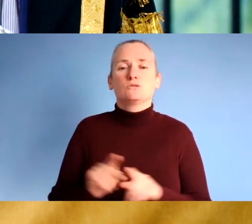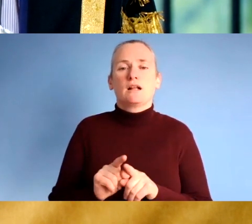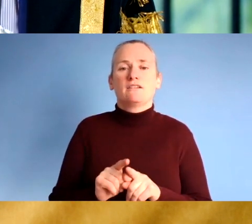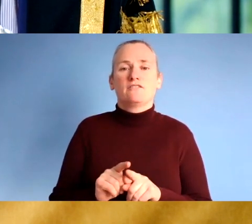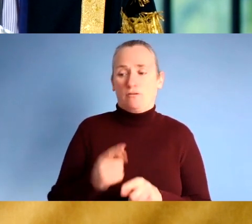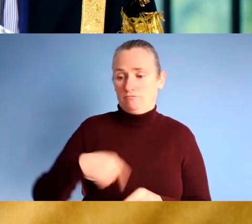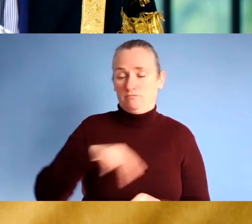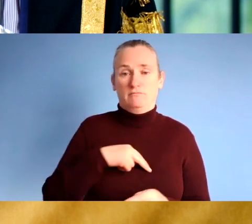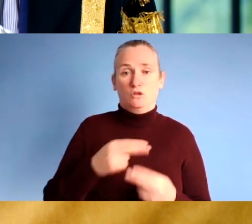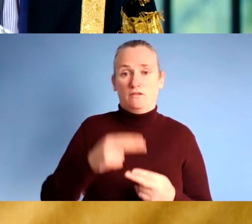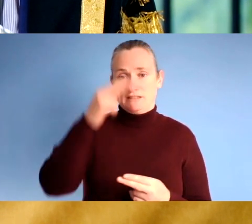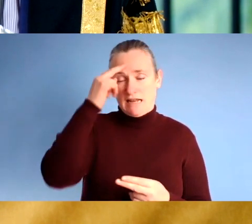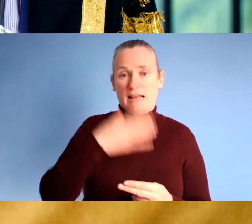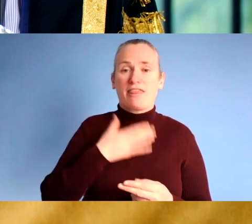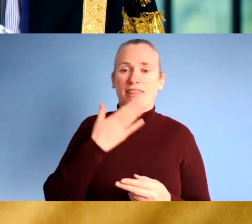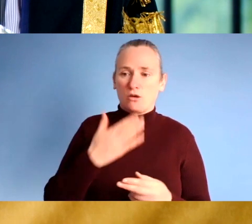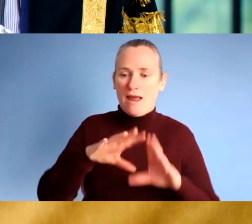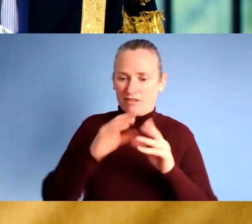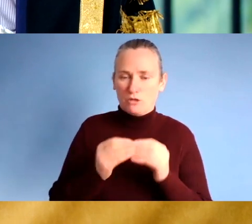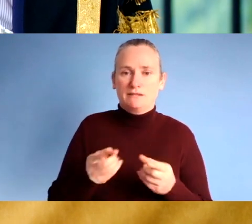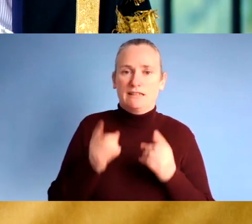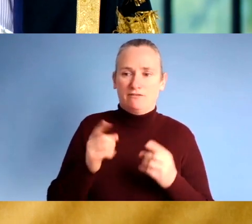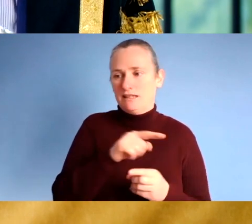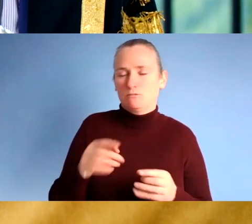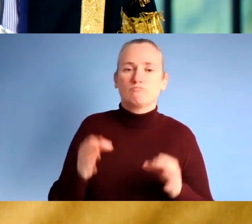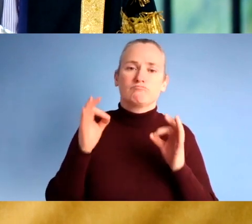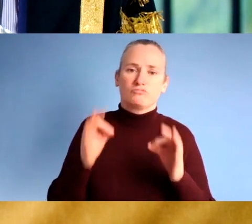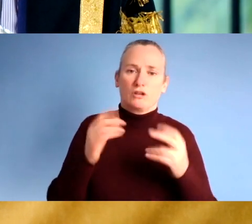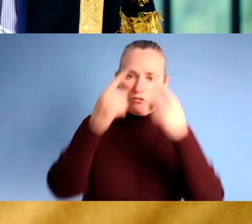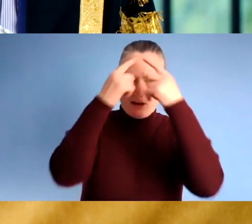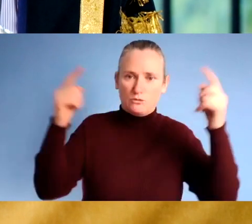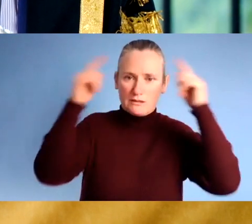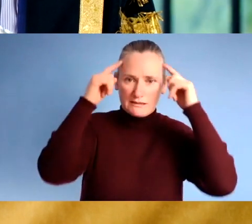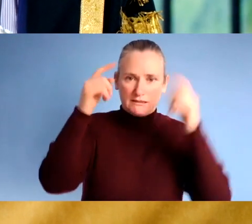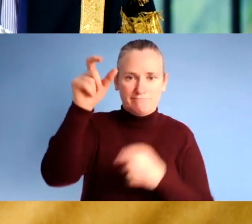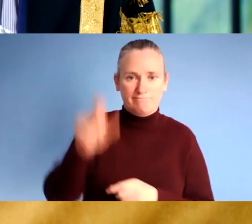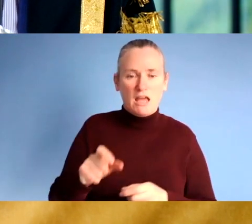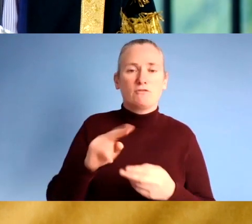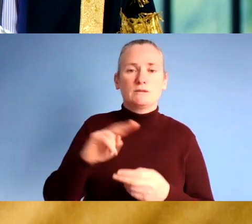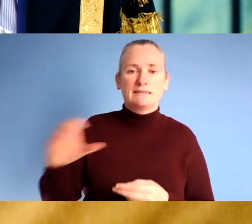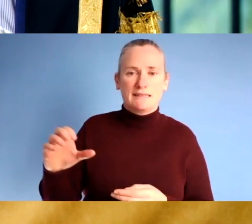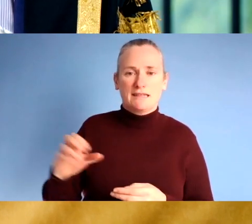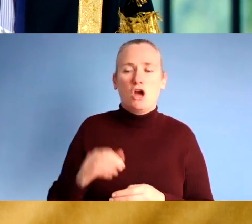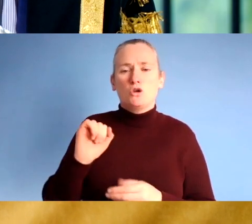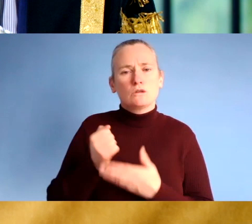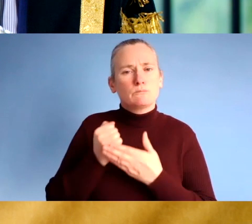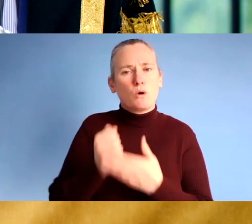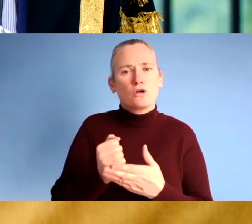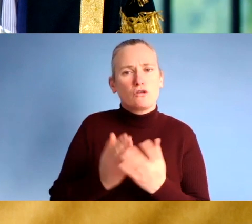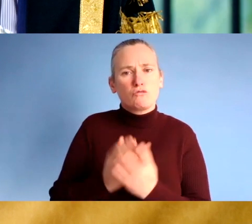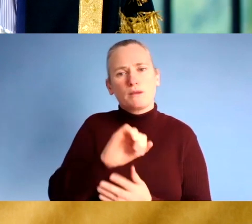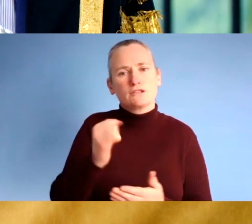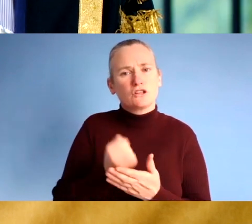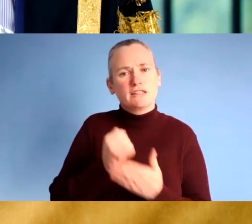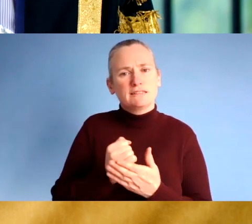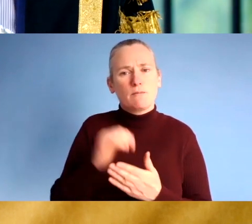on behalf of the university, all that you have done for these wonderful graduates of University College Cork. Your support and encouragement during your studies has